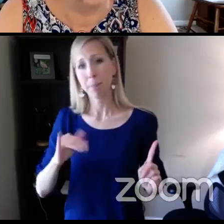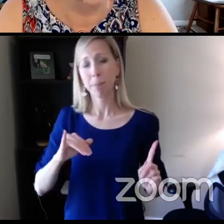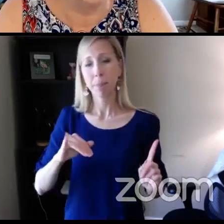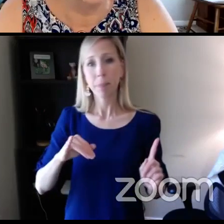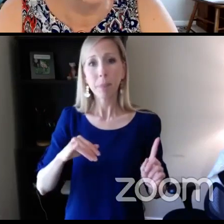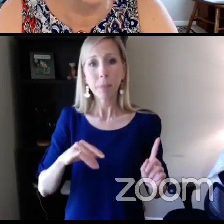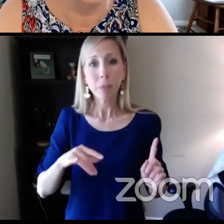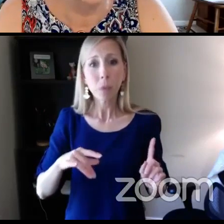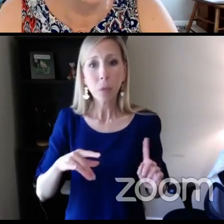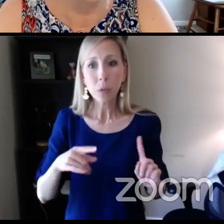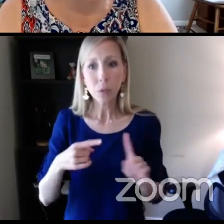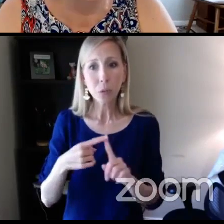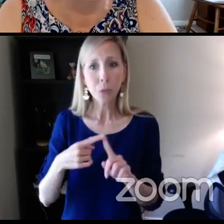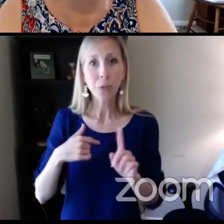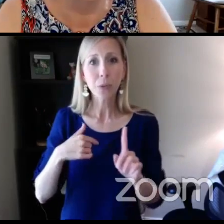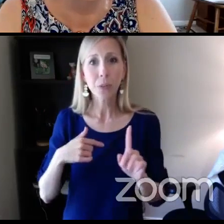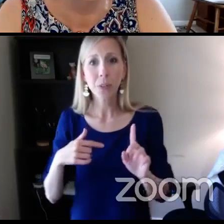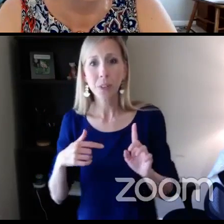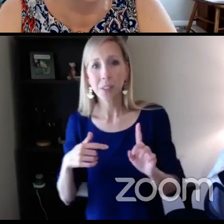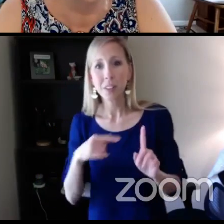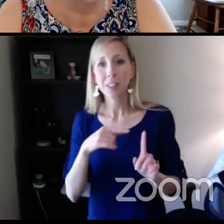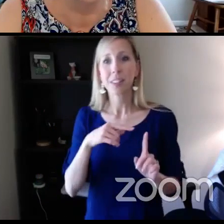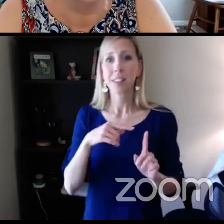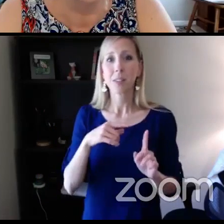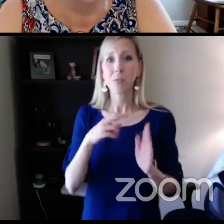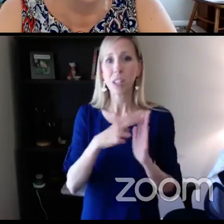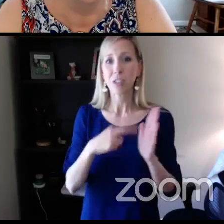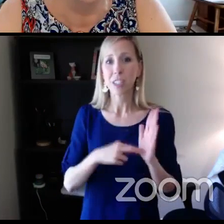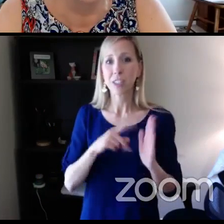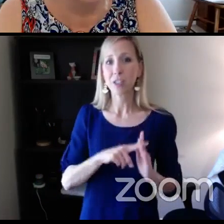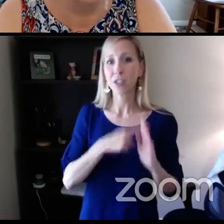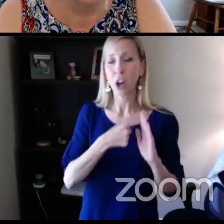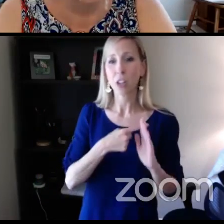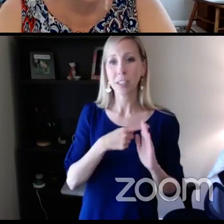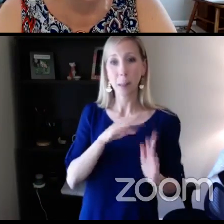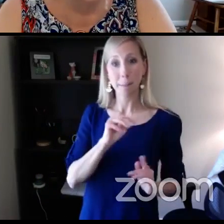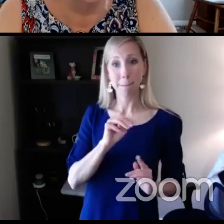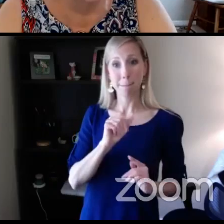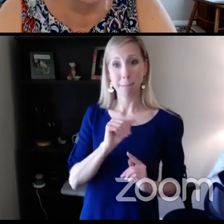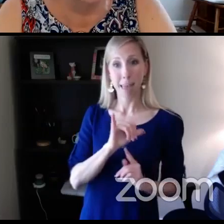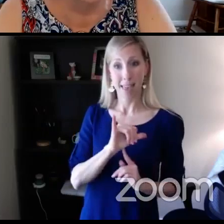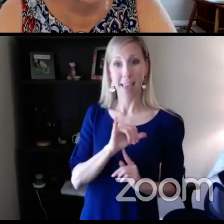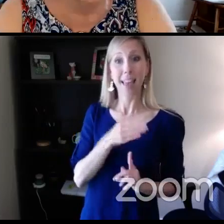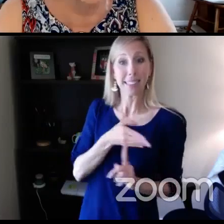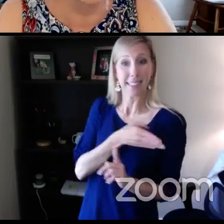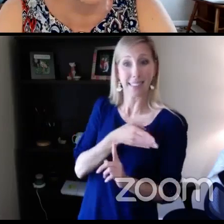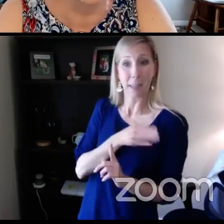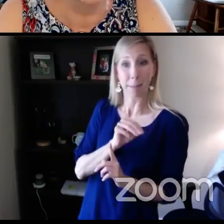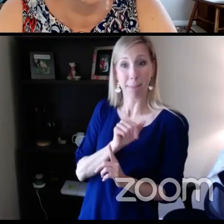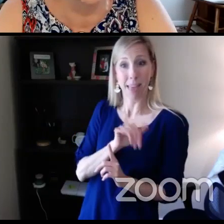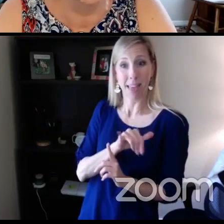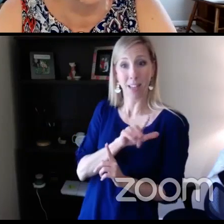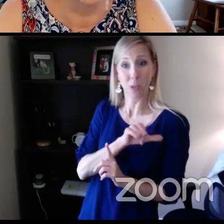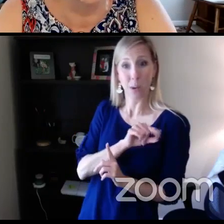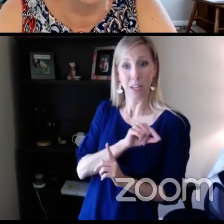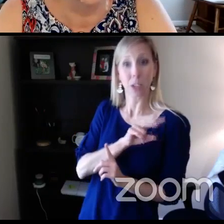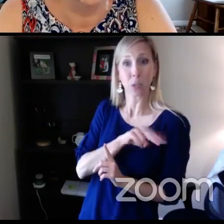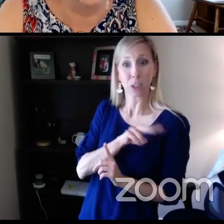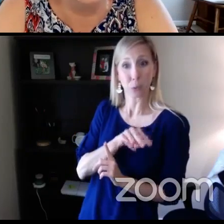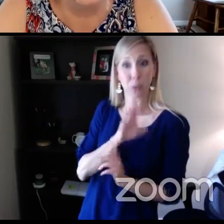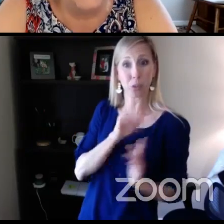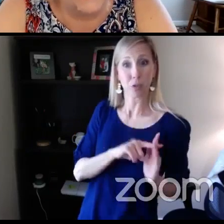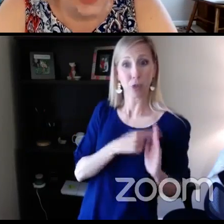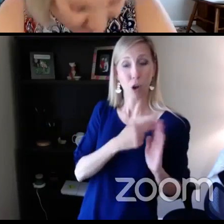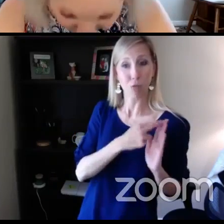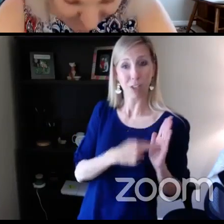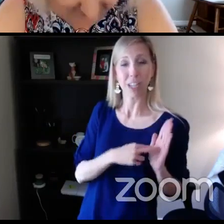But registration starts for that conference in May. And we have an early